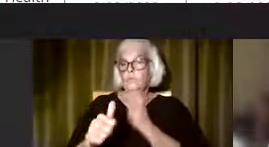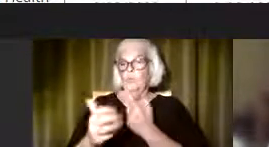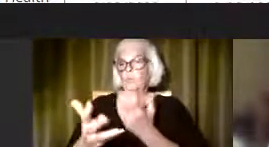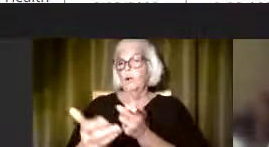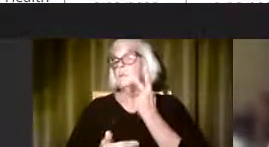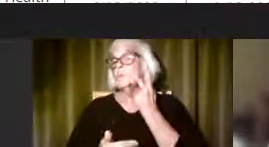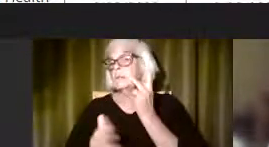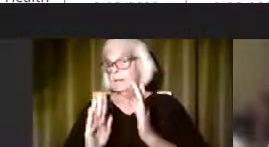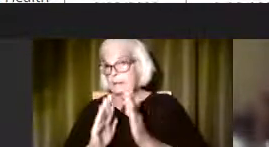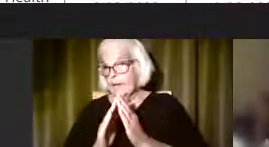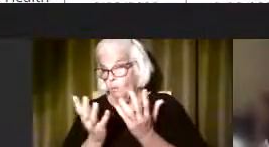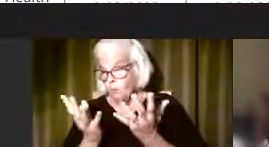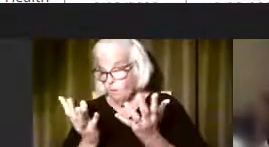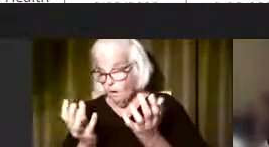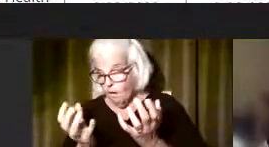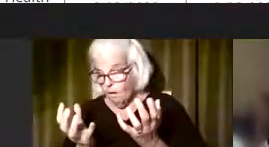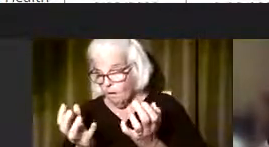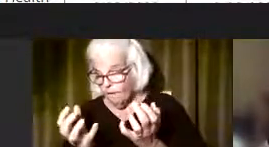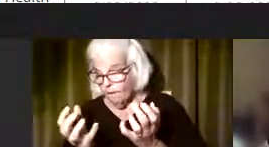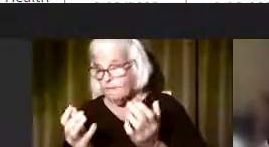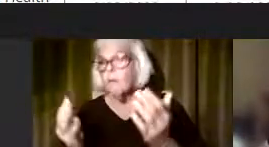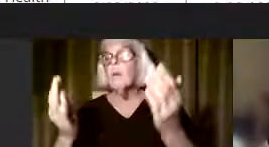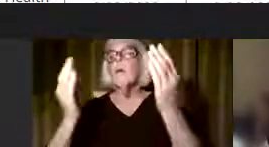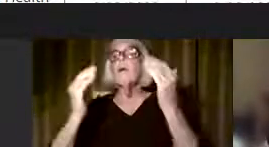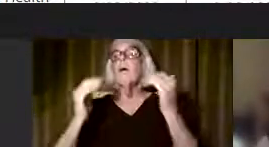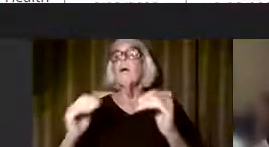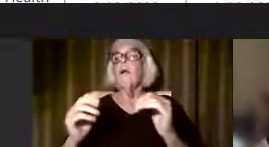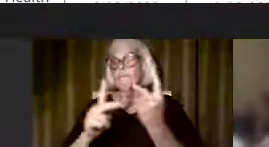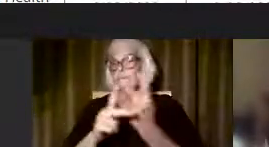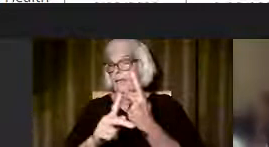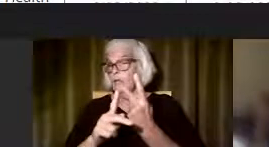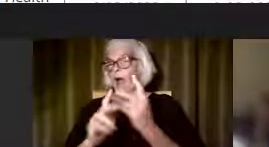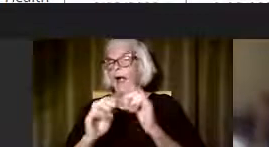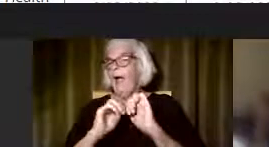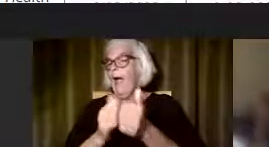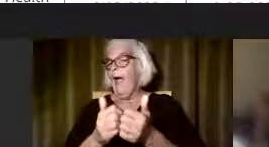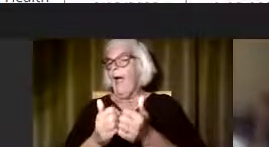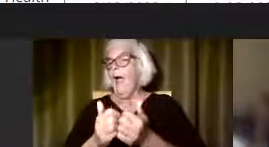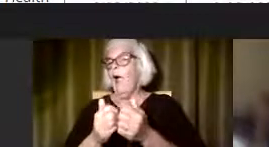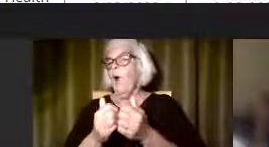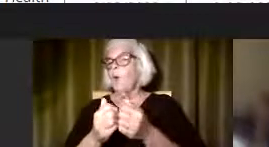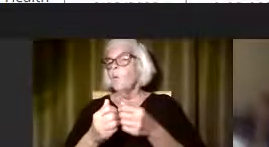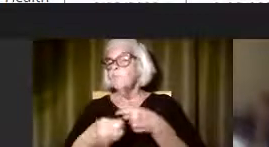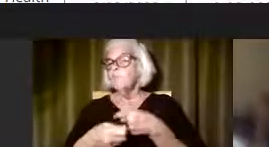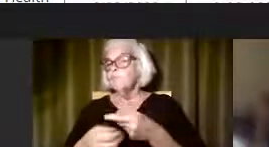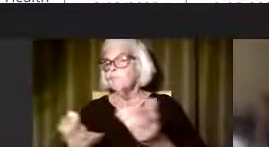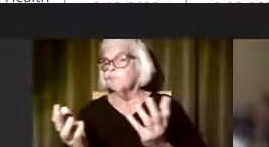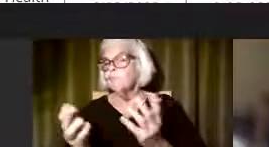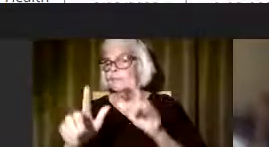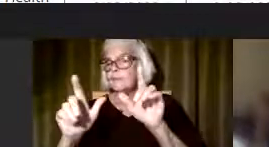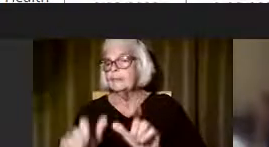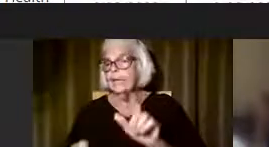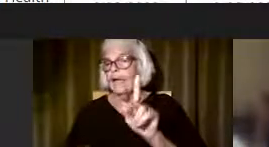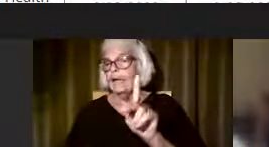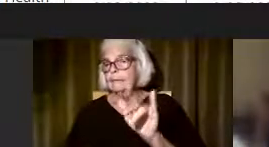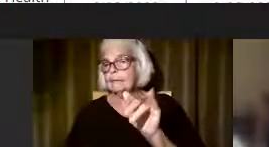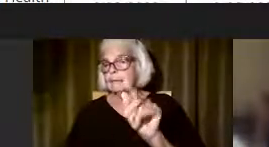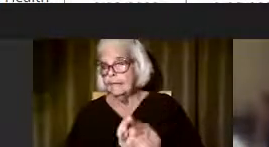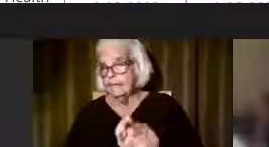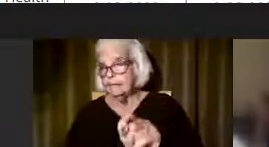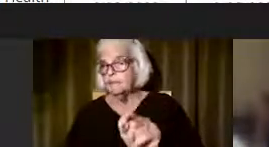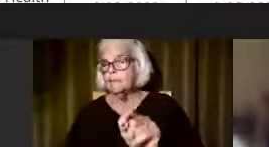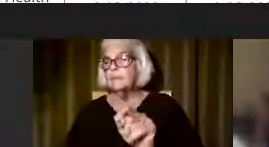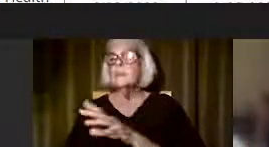to get test kits out to those partners and communicate that. And we're hoping to do that within the next week or two, understanding